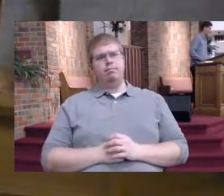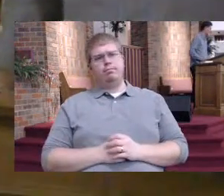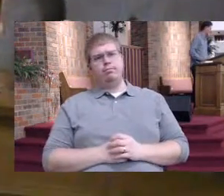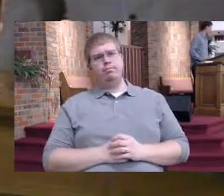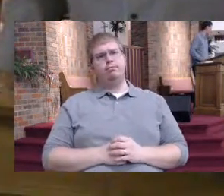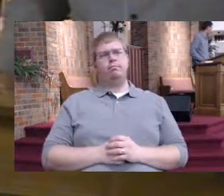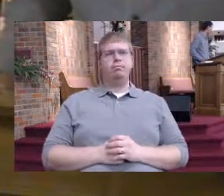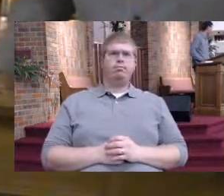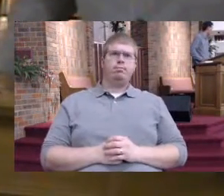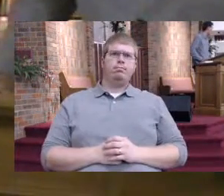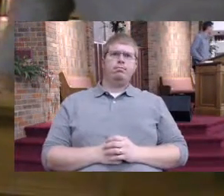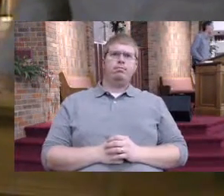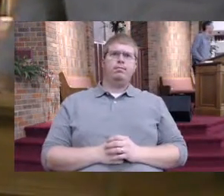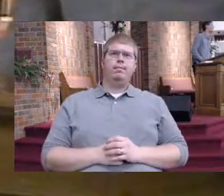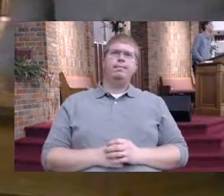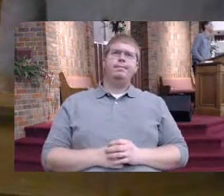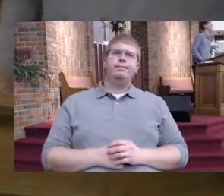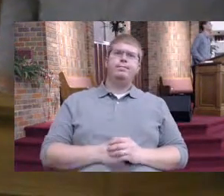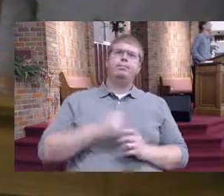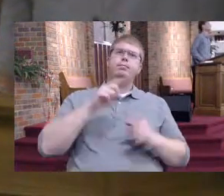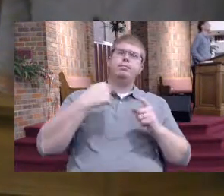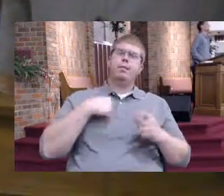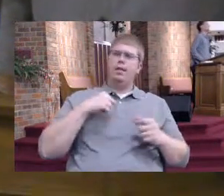When we've baptized